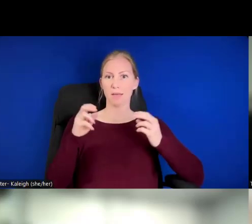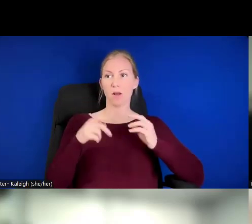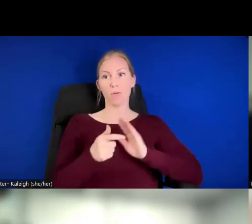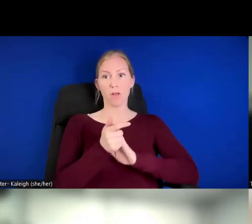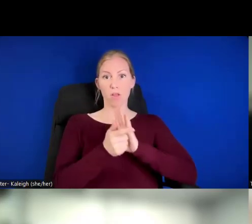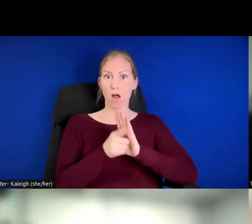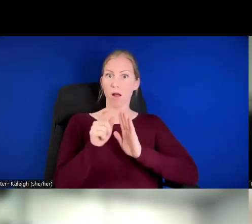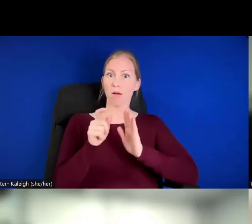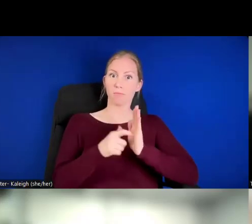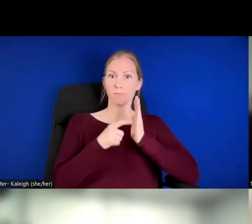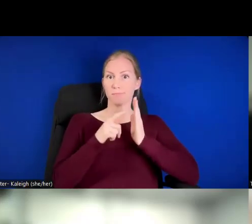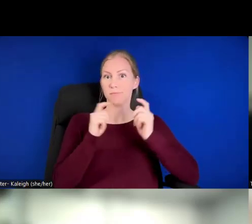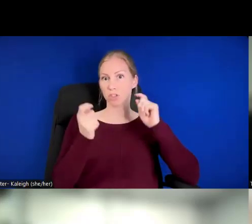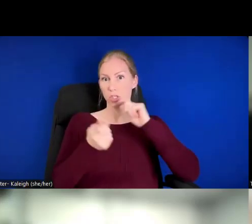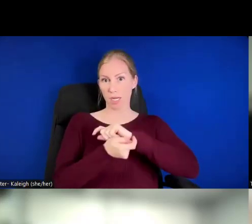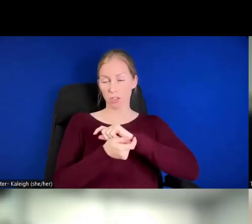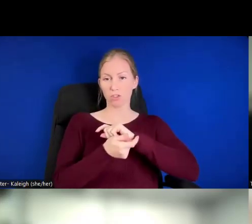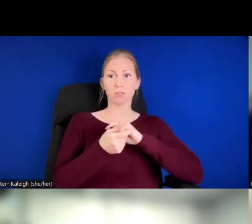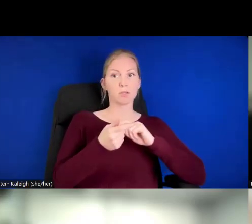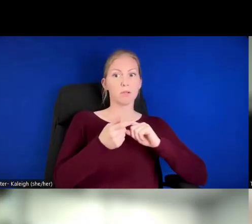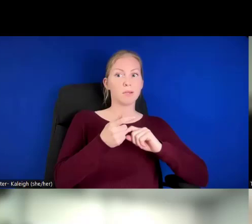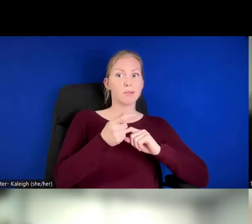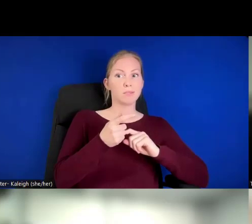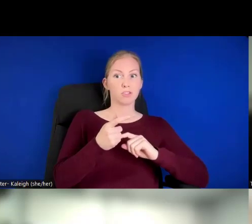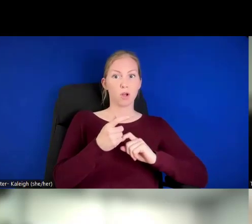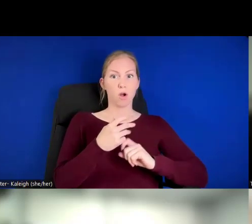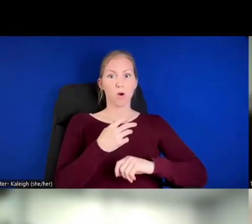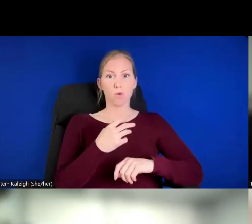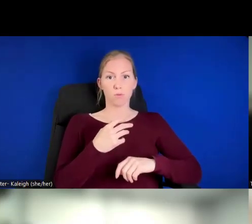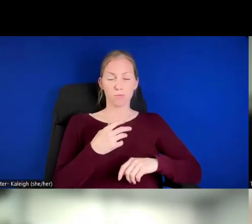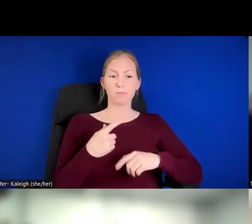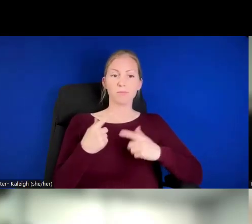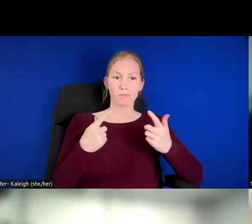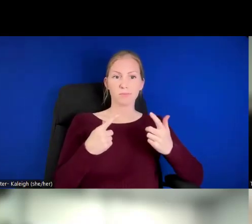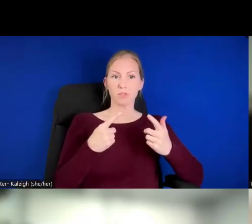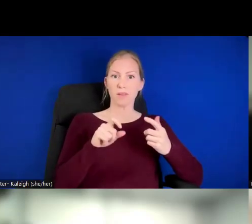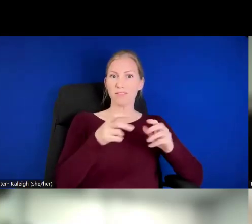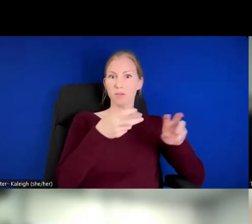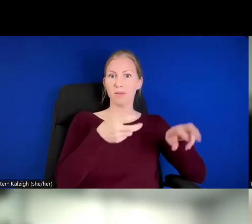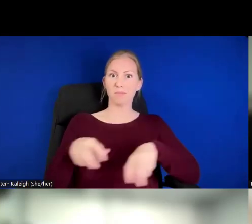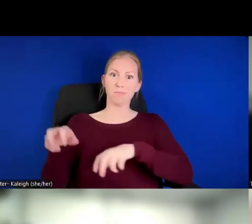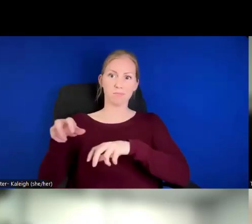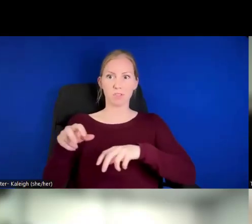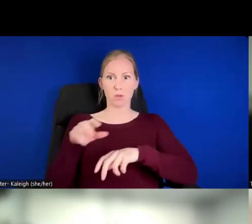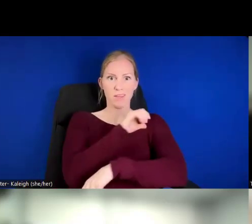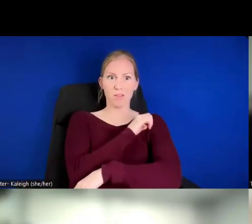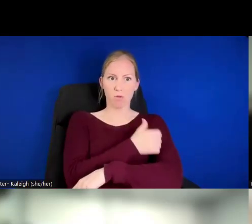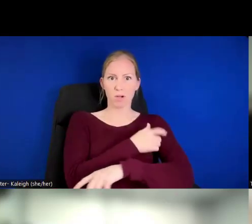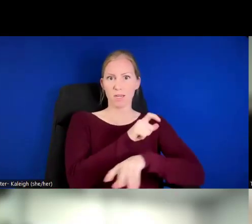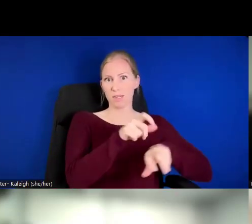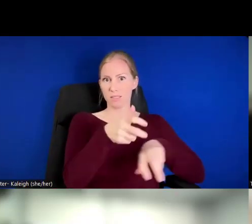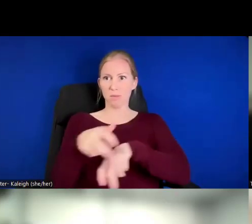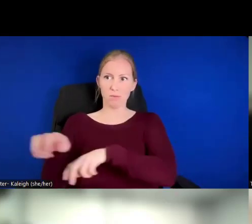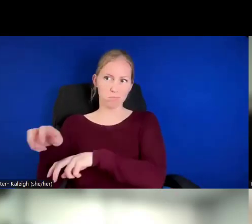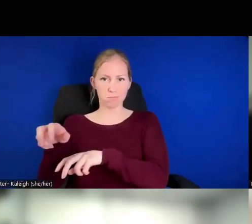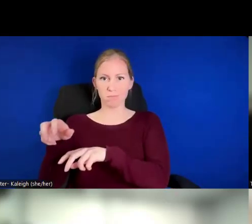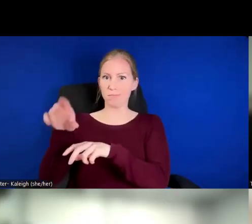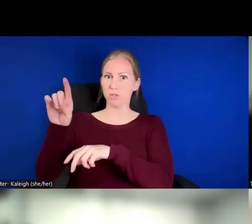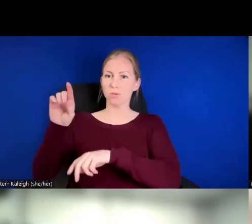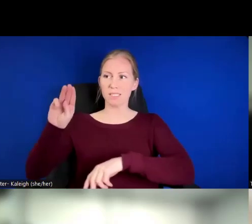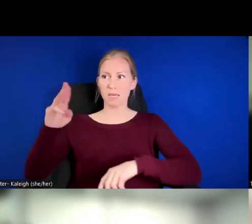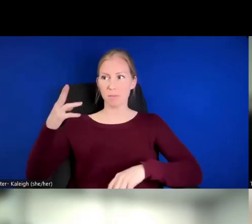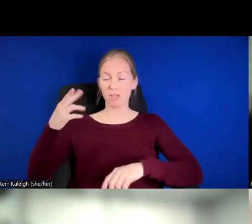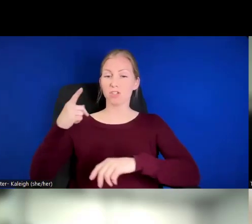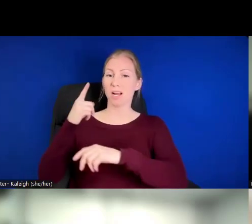if authority is to be transferred to DMH, then I suppose who you should report it to would be